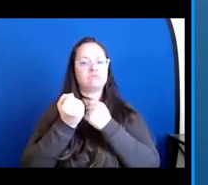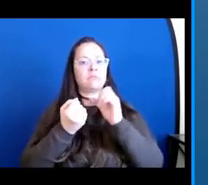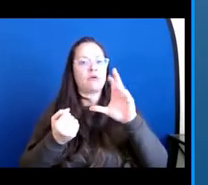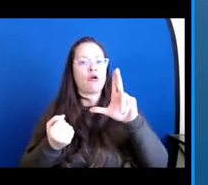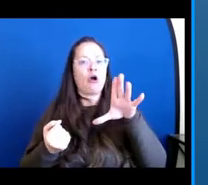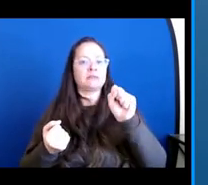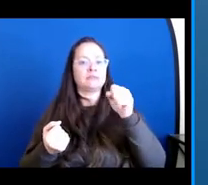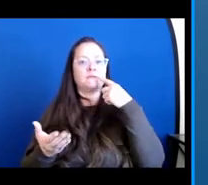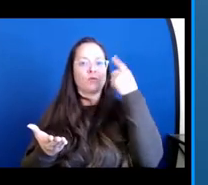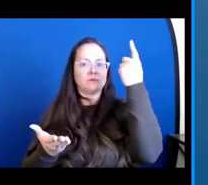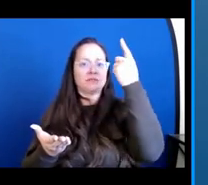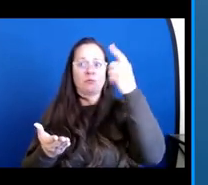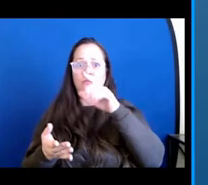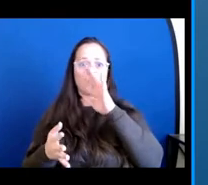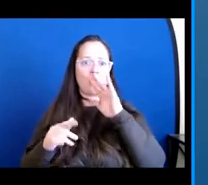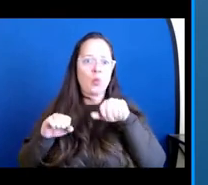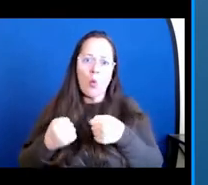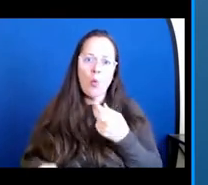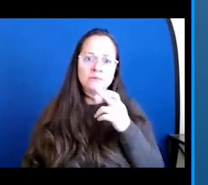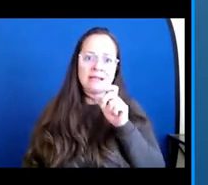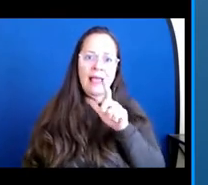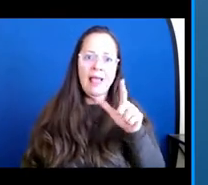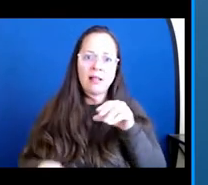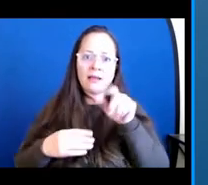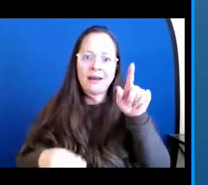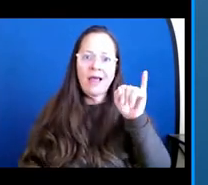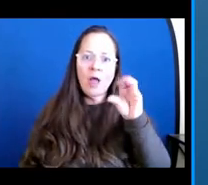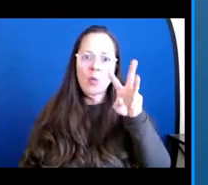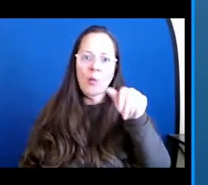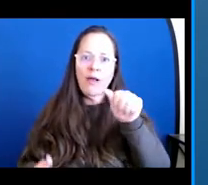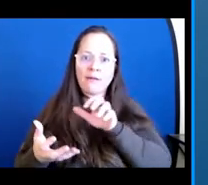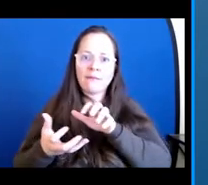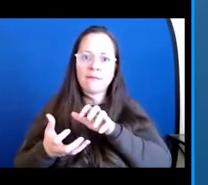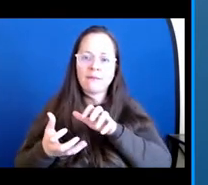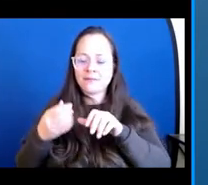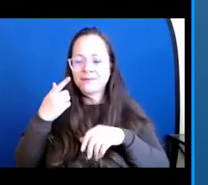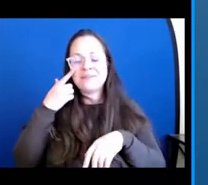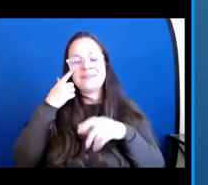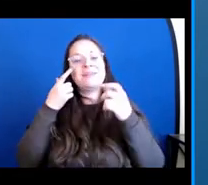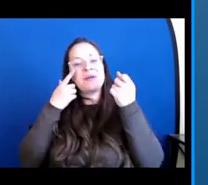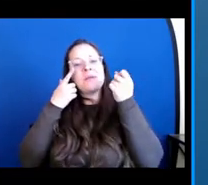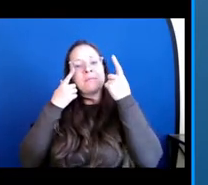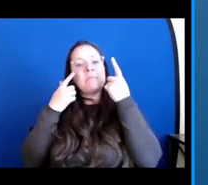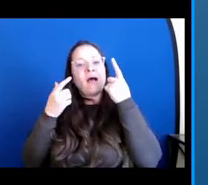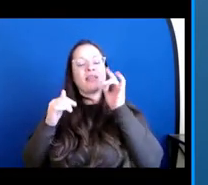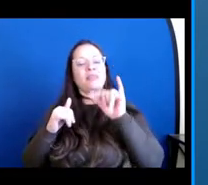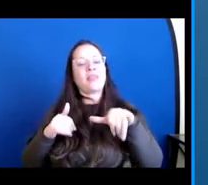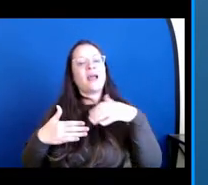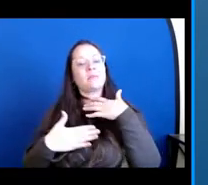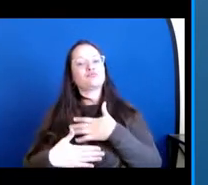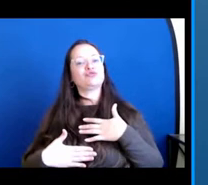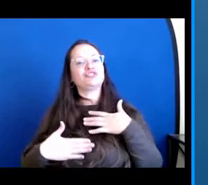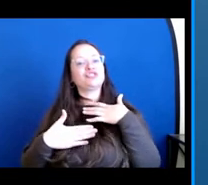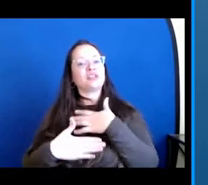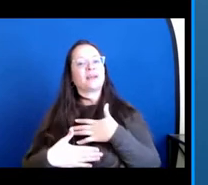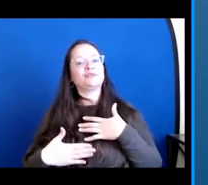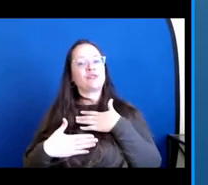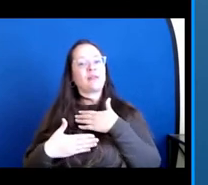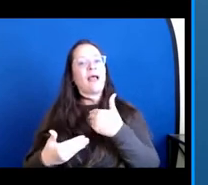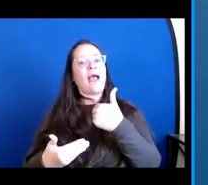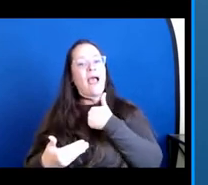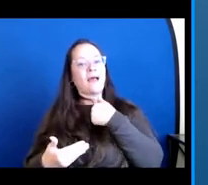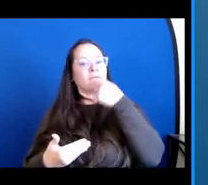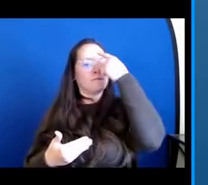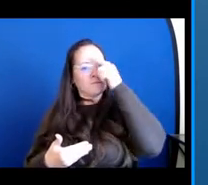Iowa foreign but the appreciation that I had for that process